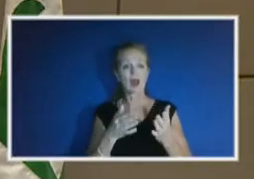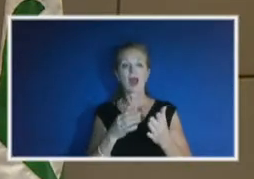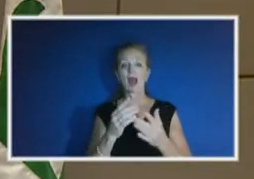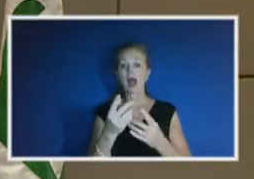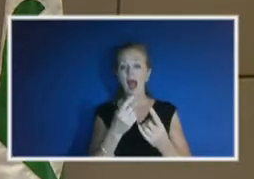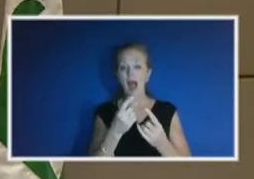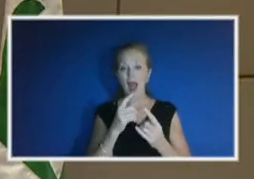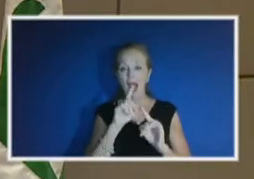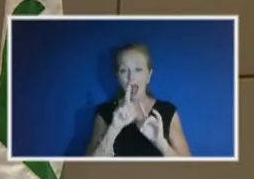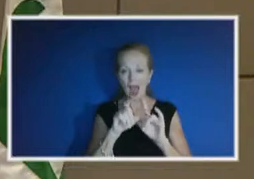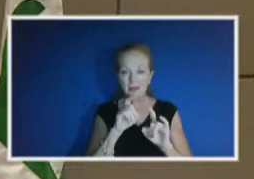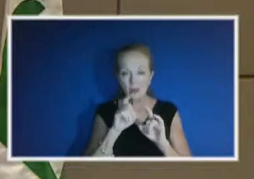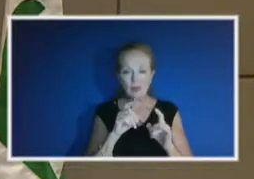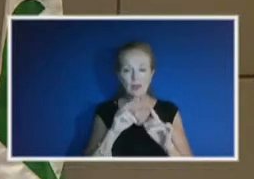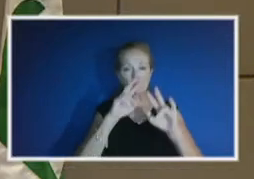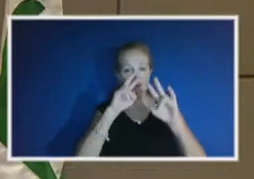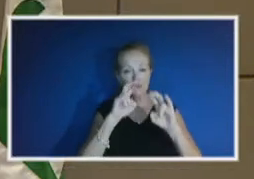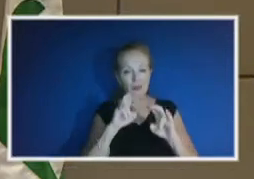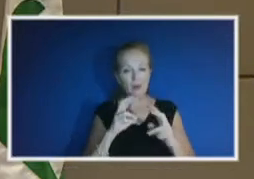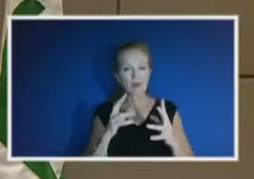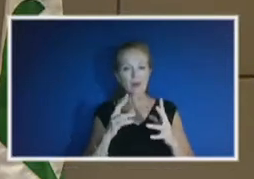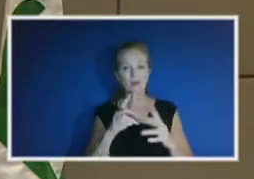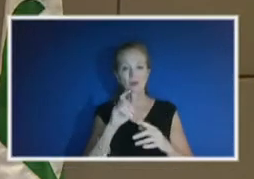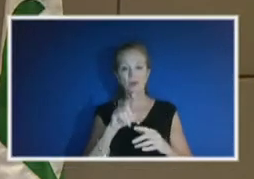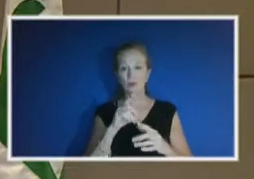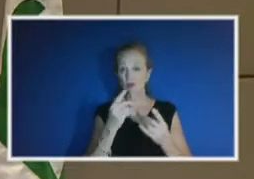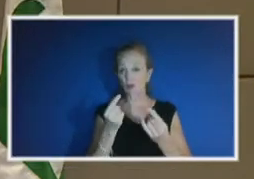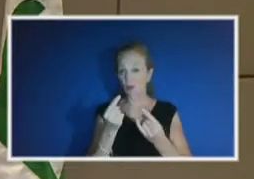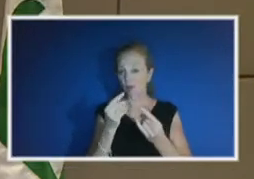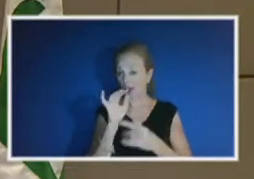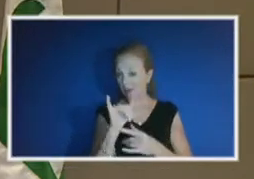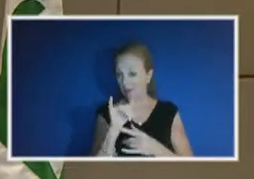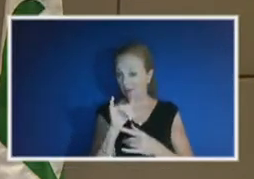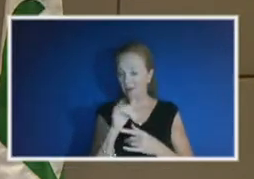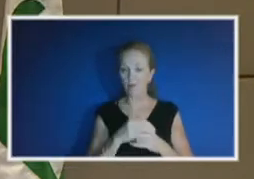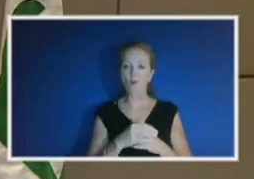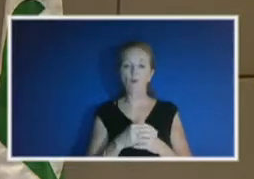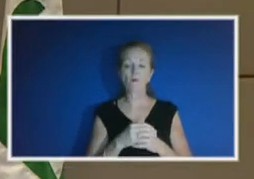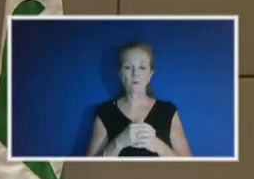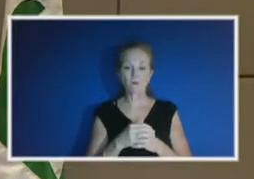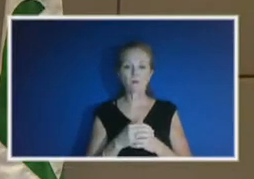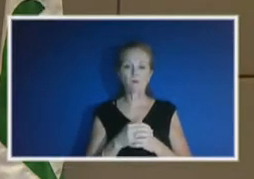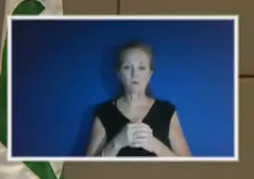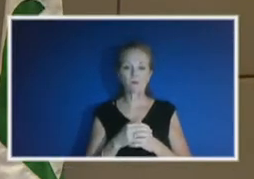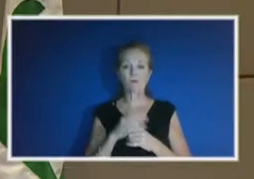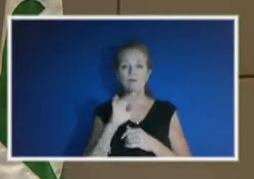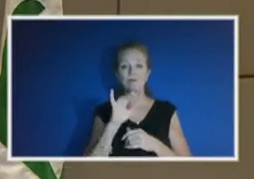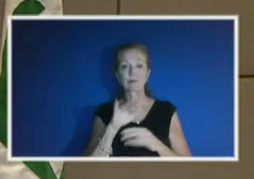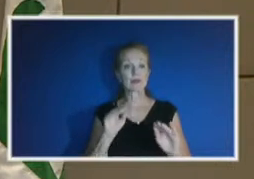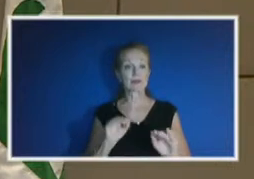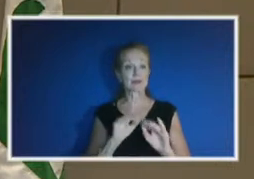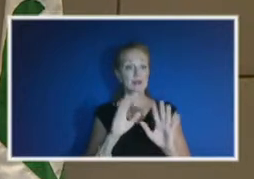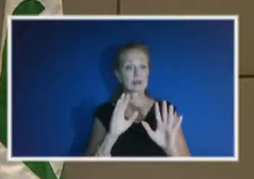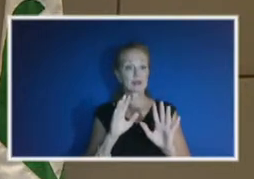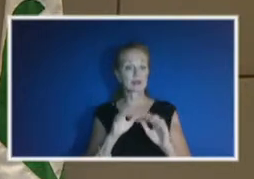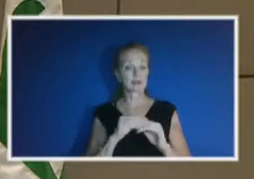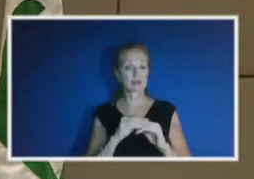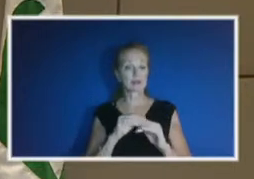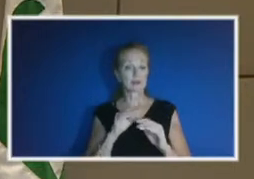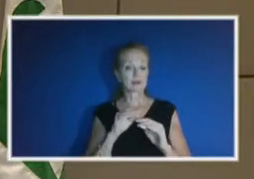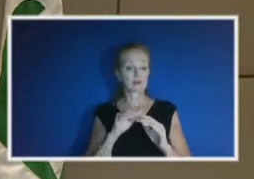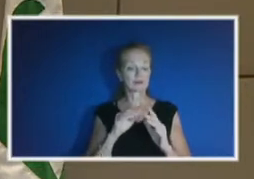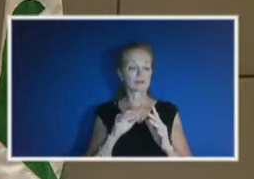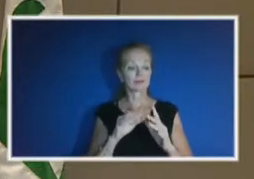and analyze it with thoughts to us of should we be doing it. So I mean, that clearly takes care and feeding and